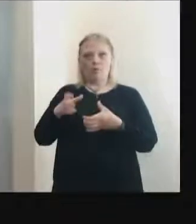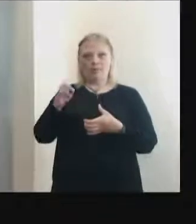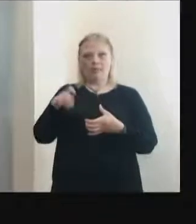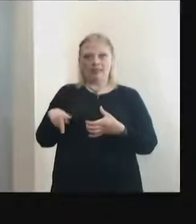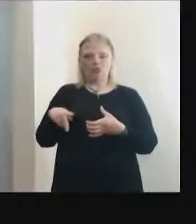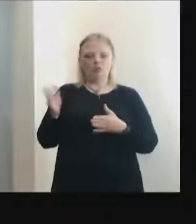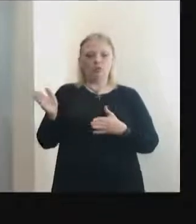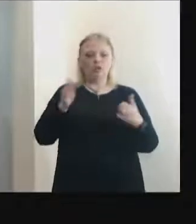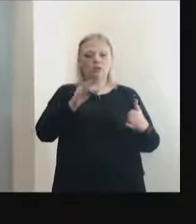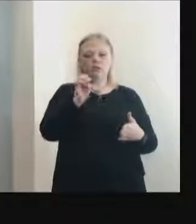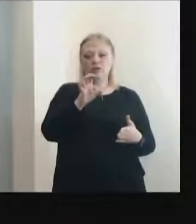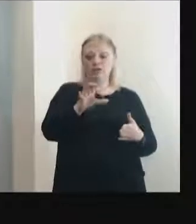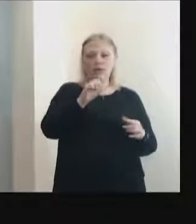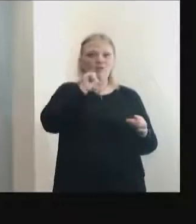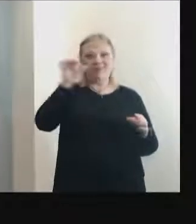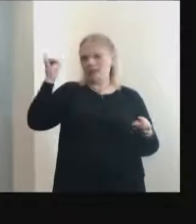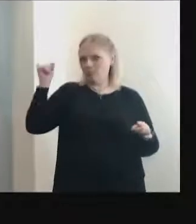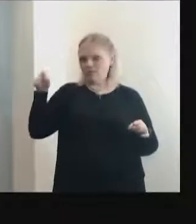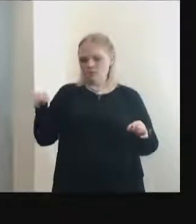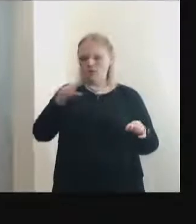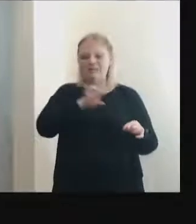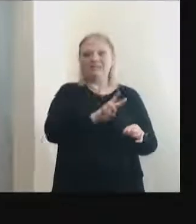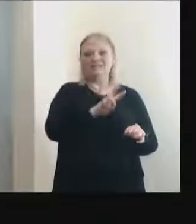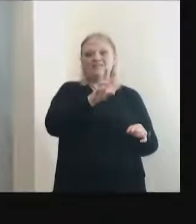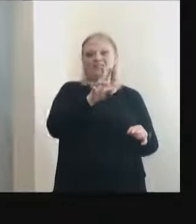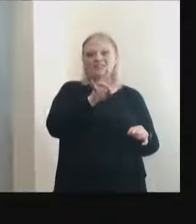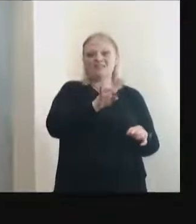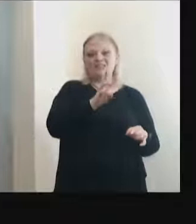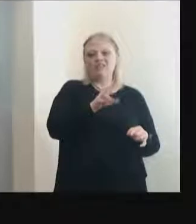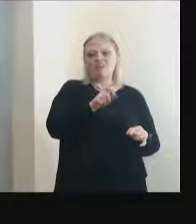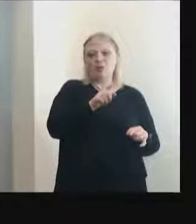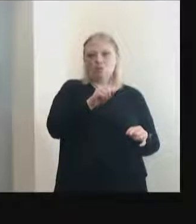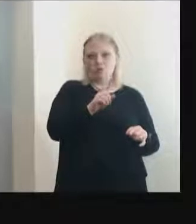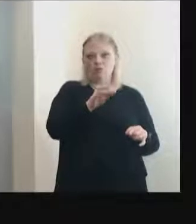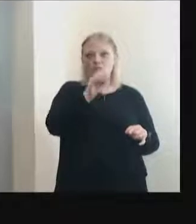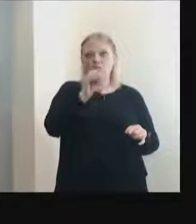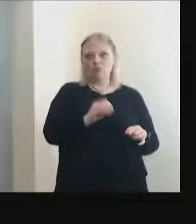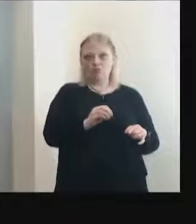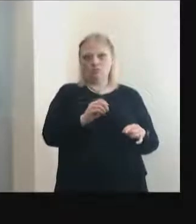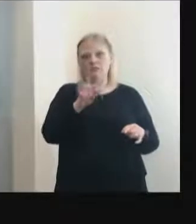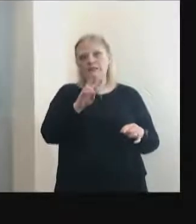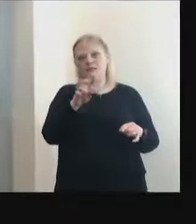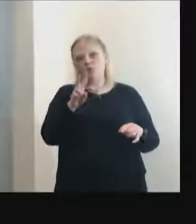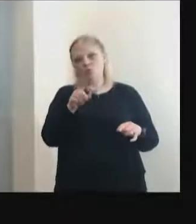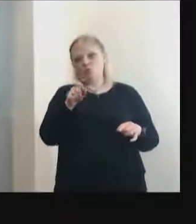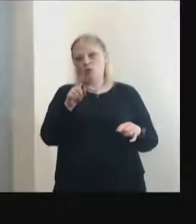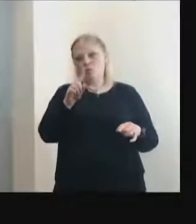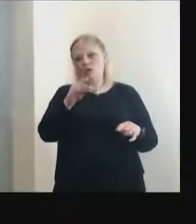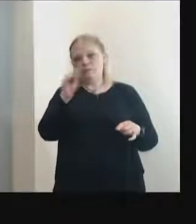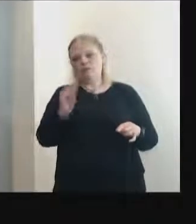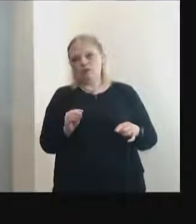Erie County, excluding Buffalo, 76.1% of fatalities make up 72.1% of the population.